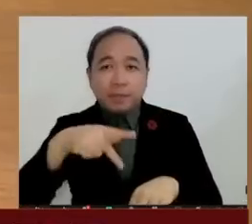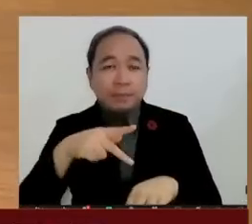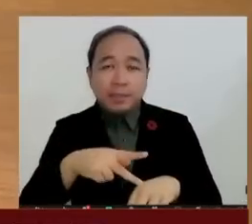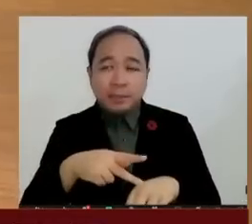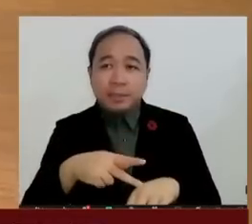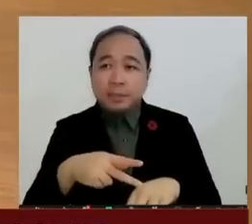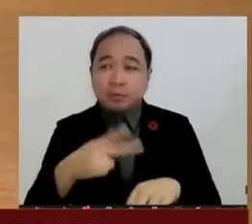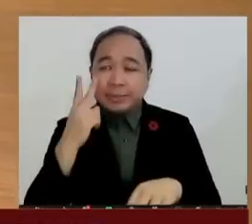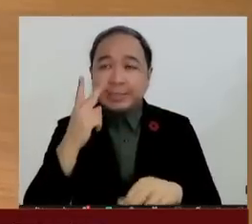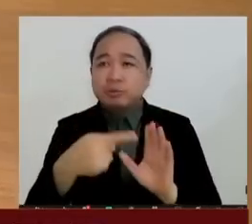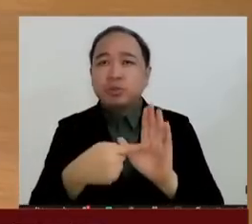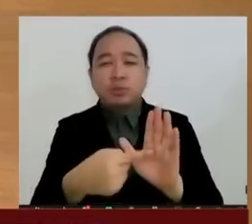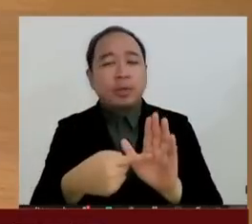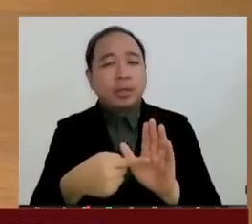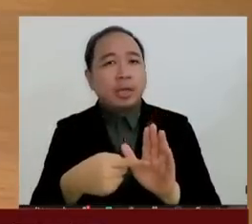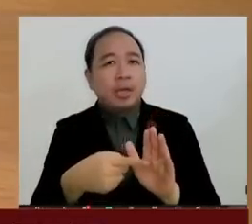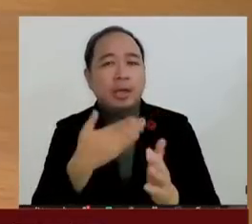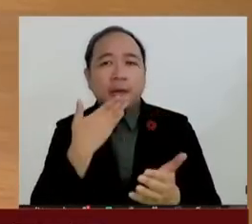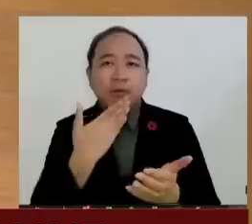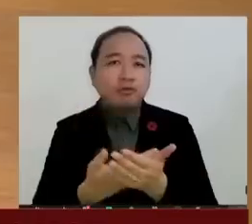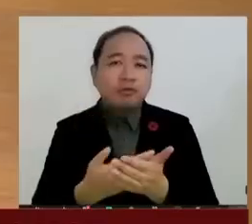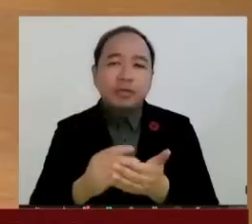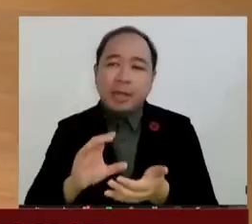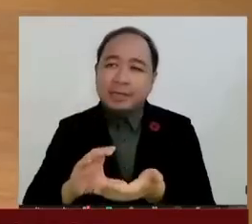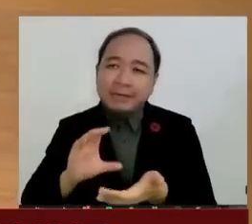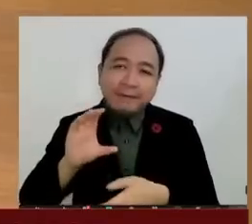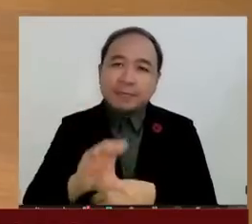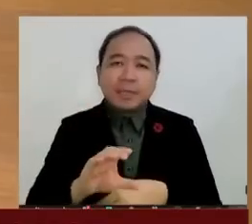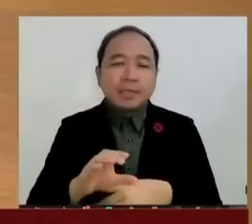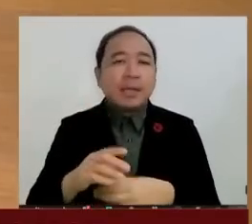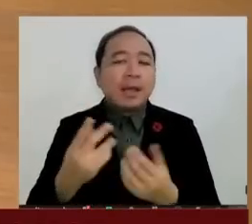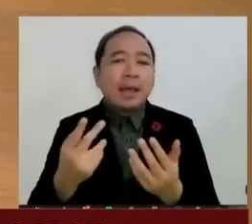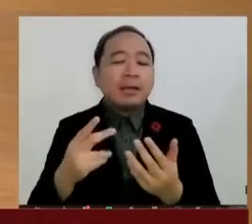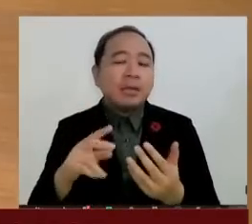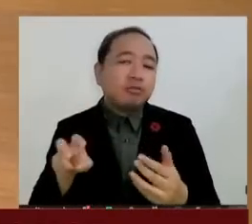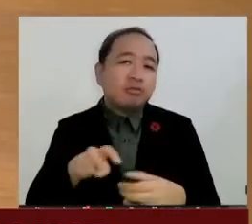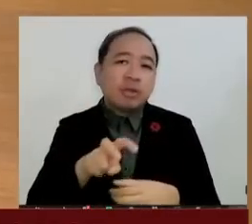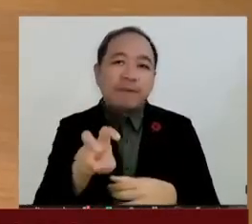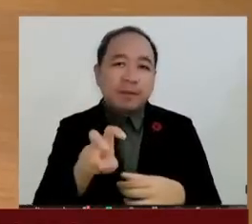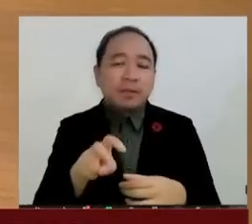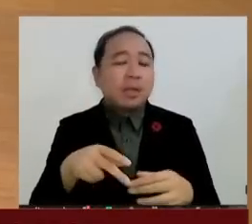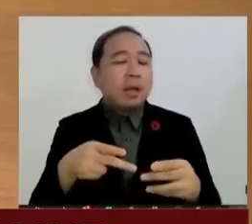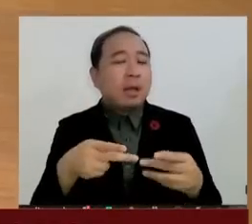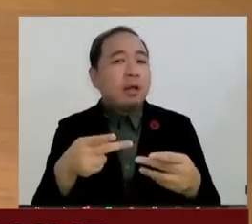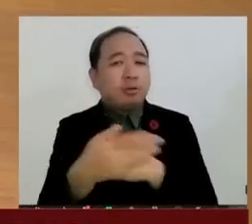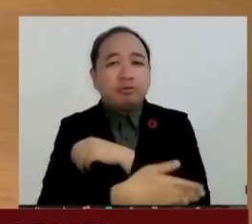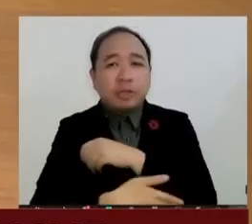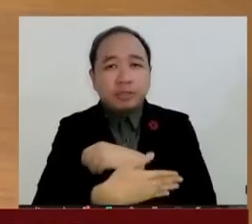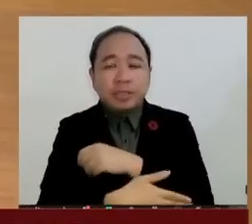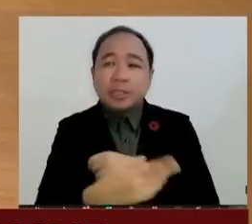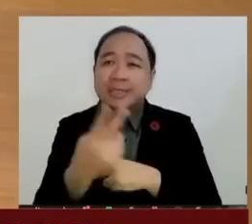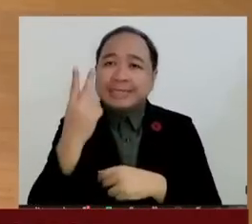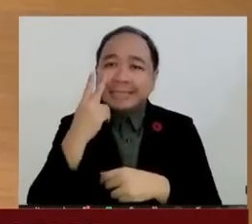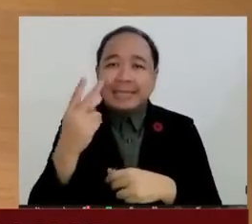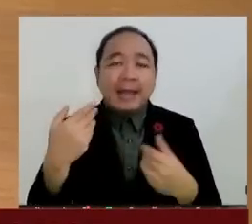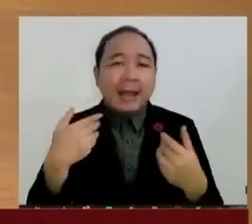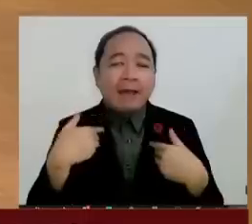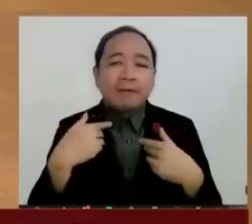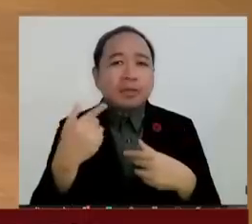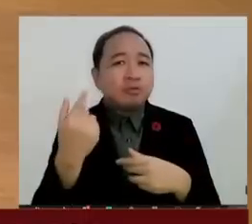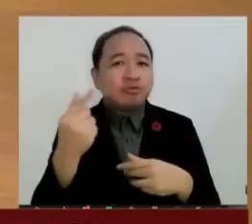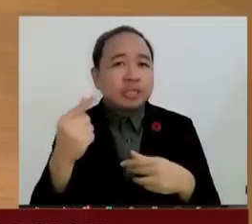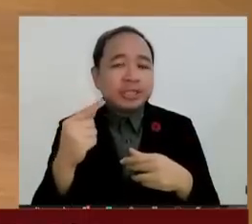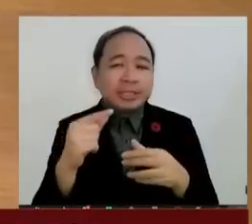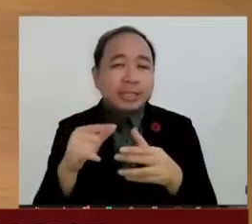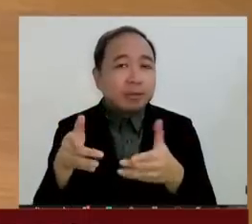reliable investment destination. Building on institutional reforms of recent years, we have created green lanes for strategic